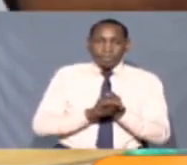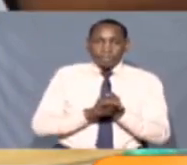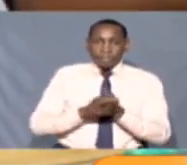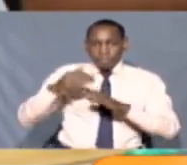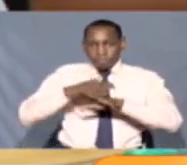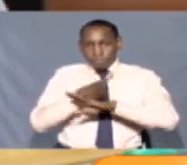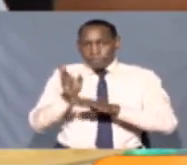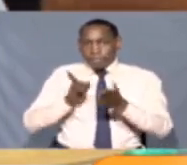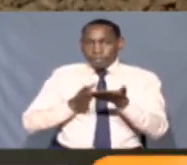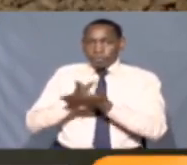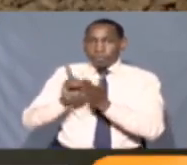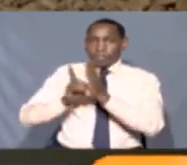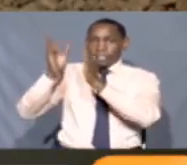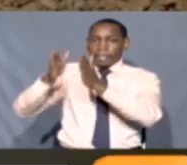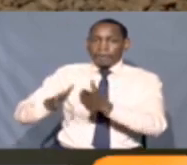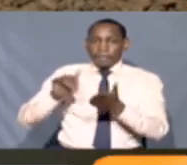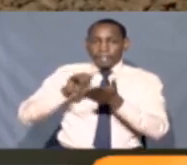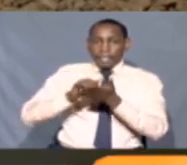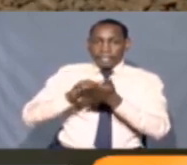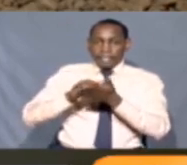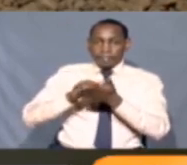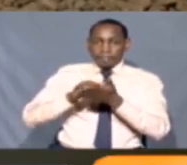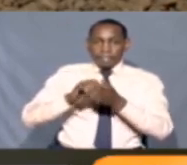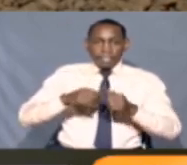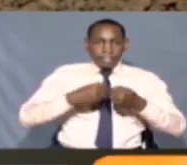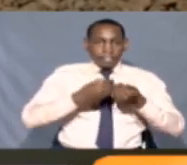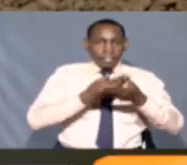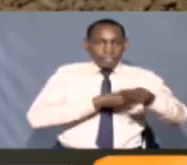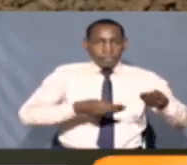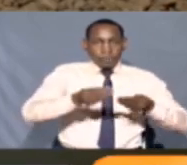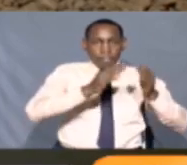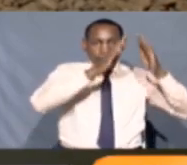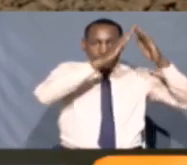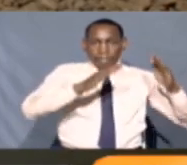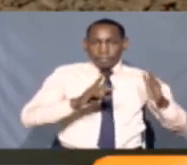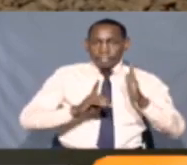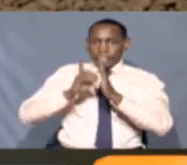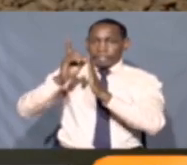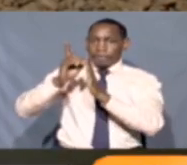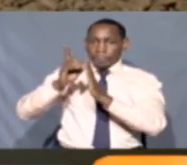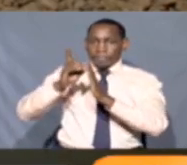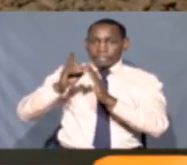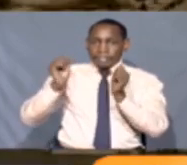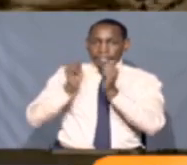by the developer who sold them the houses. The